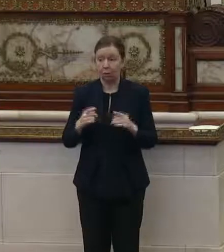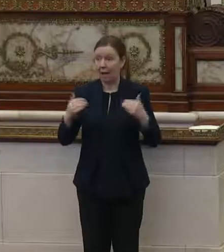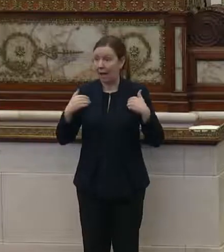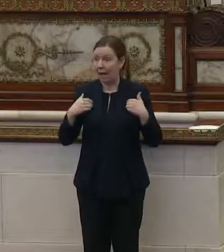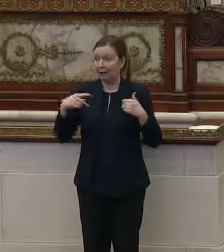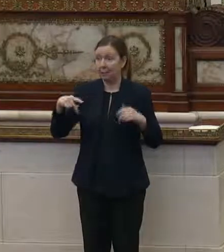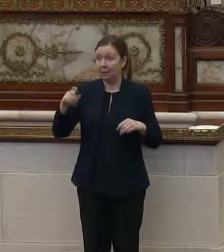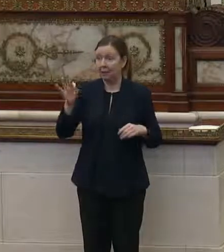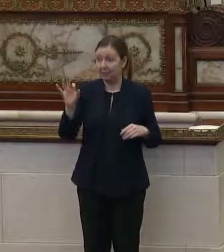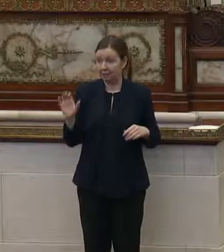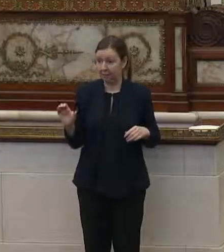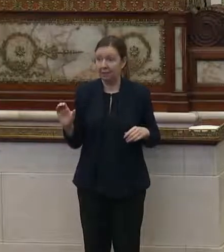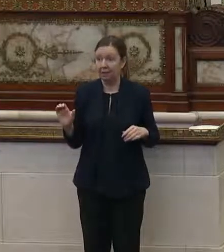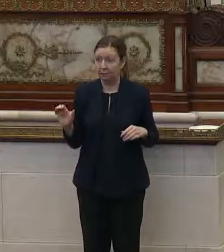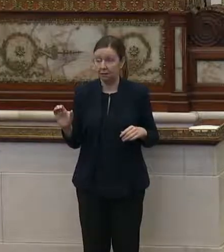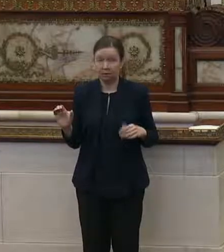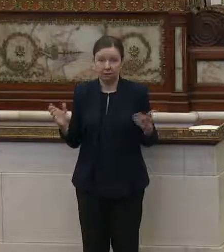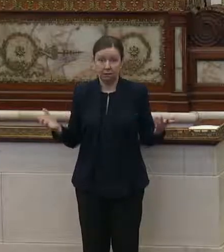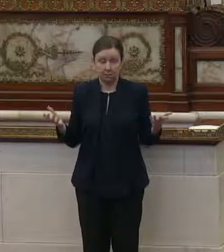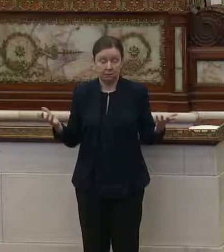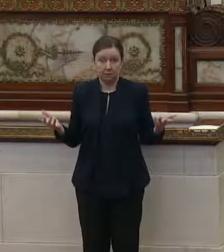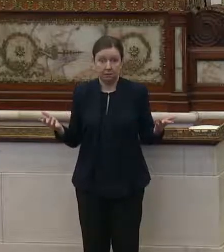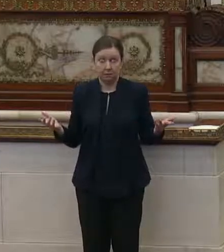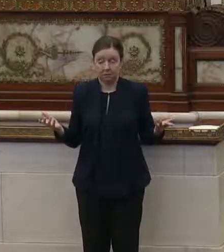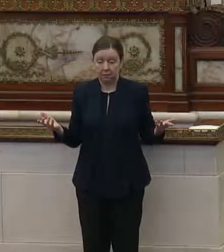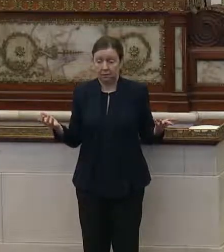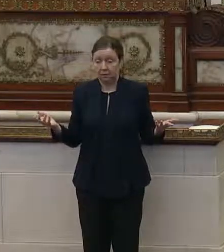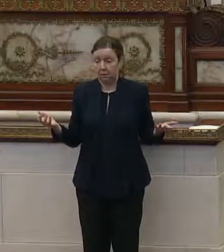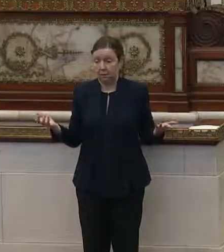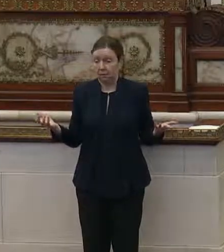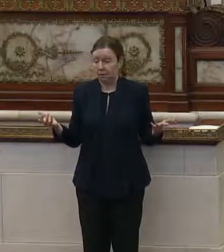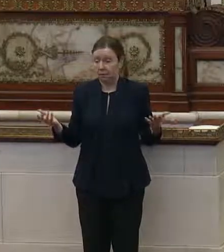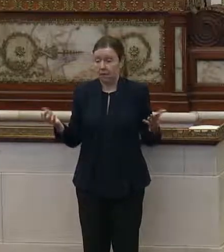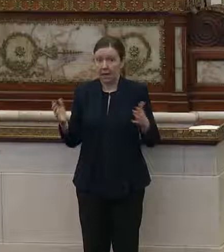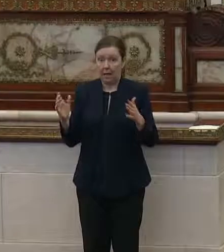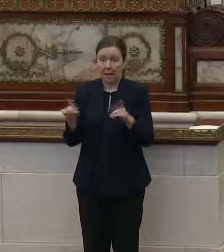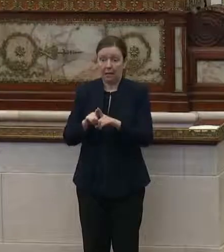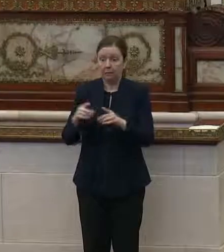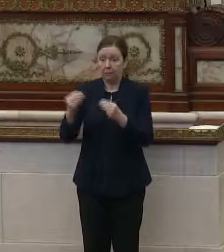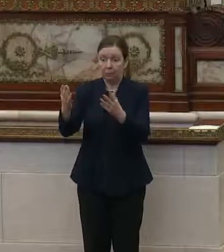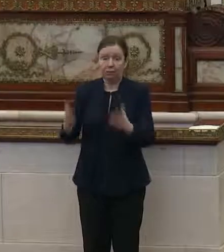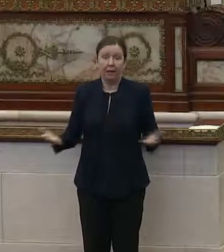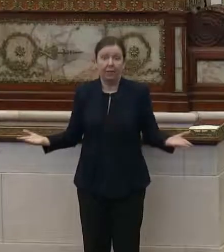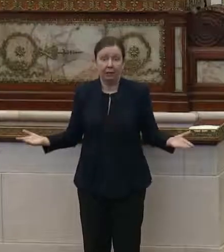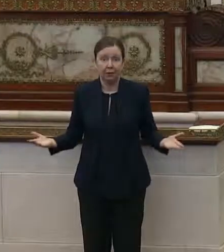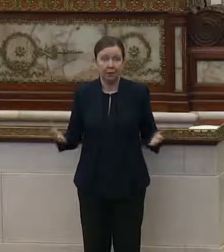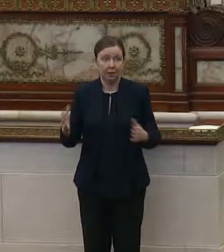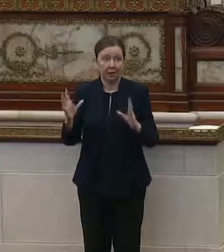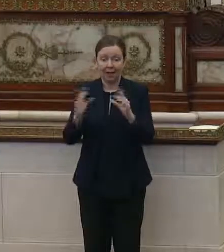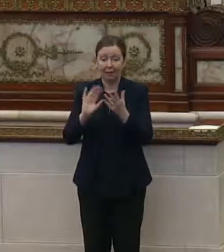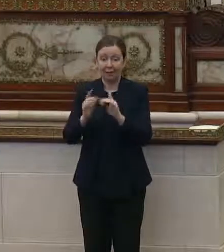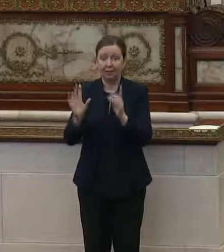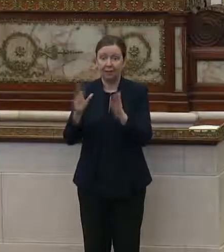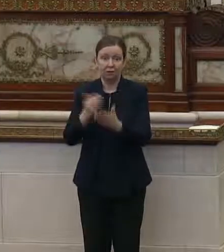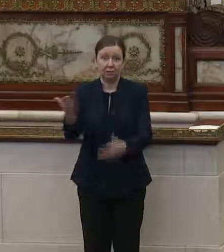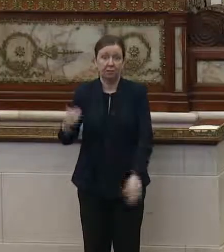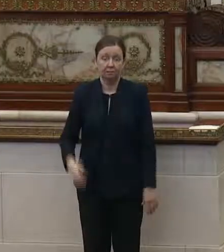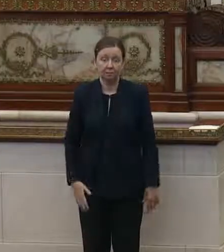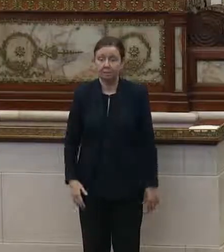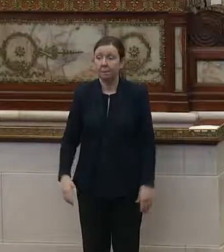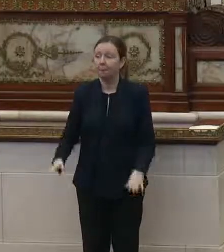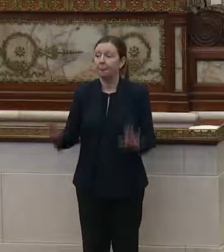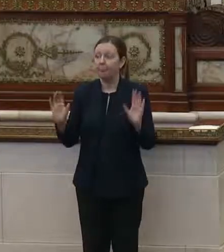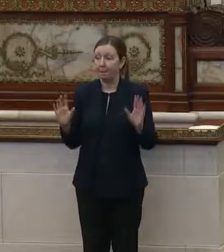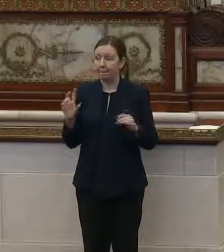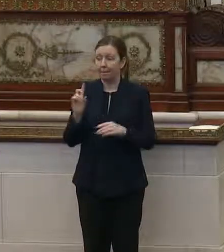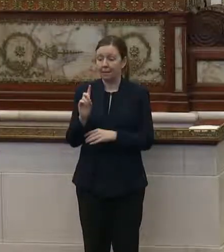have PFC, Philly Fighting COVID, as the provider at the convention center site? Right.